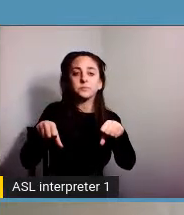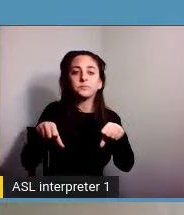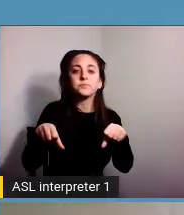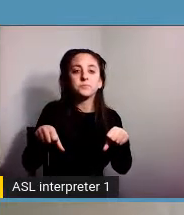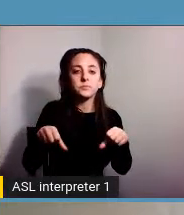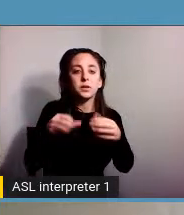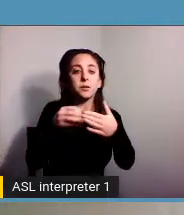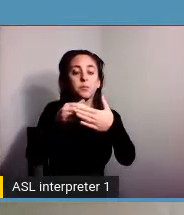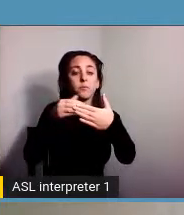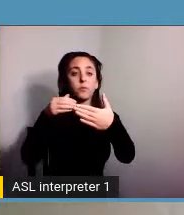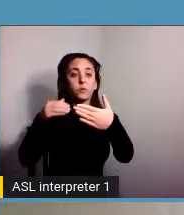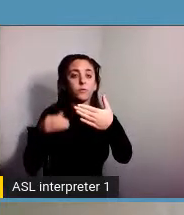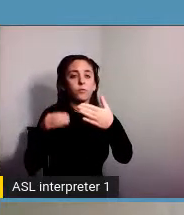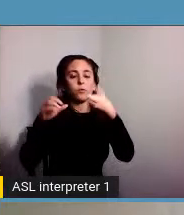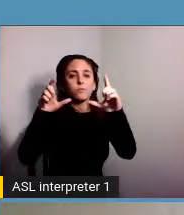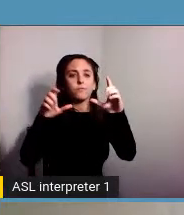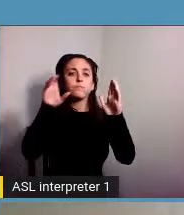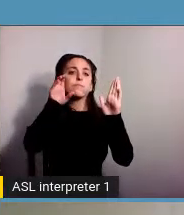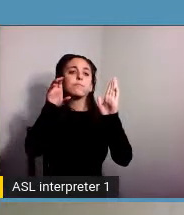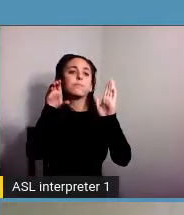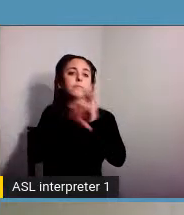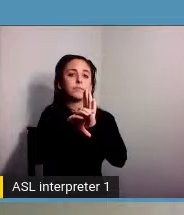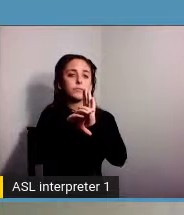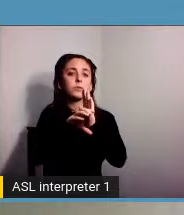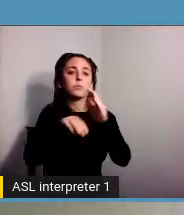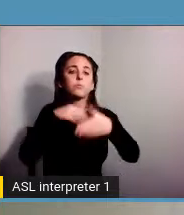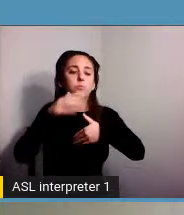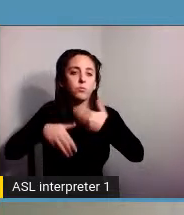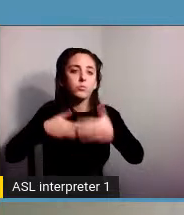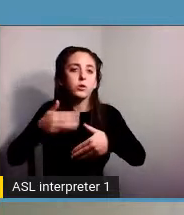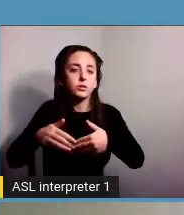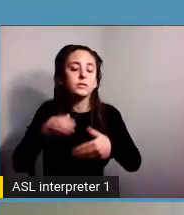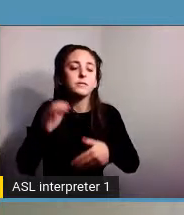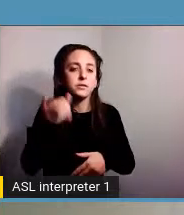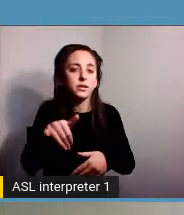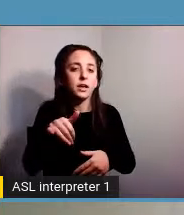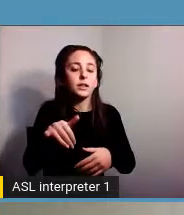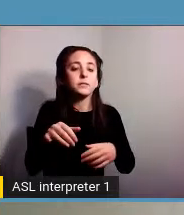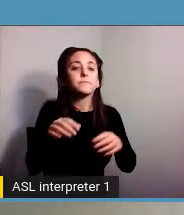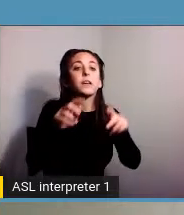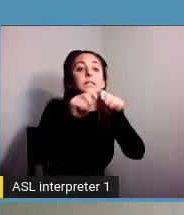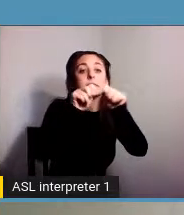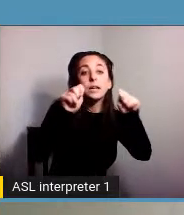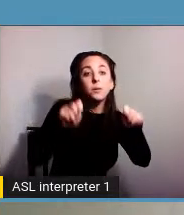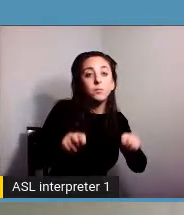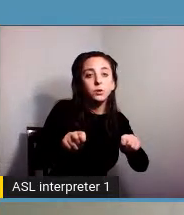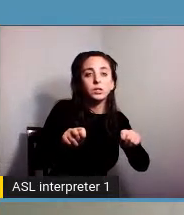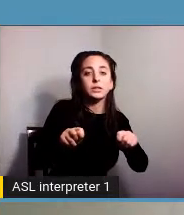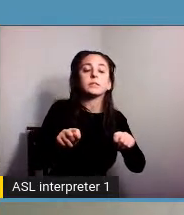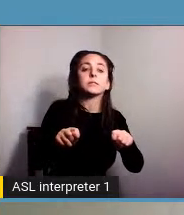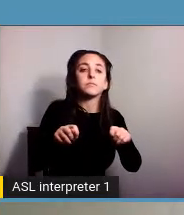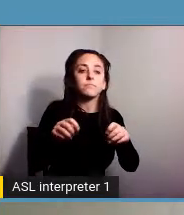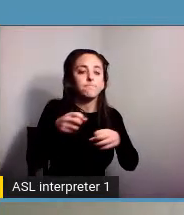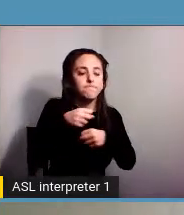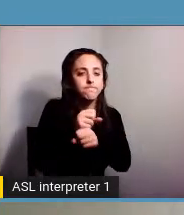we do the image capture or the image processing. So we can kind of create these templates, kits of equipment, stuff like